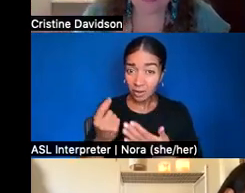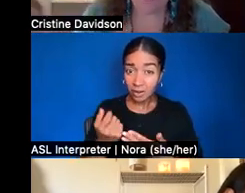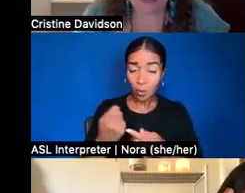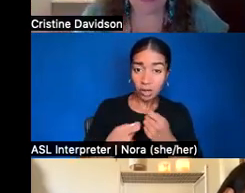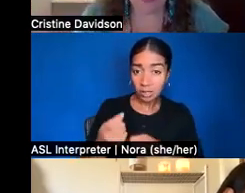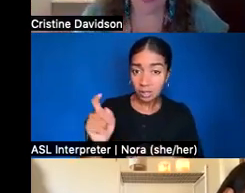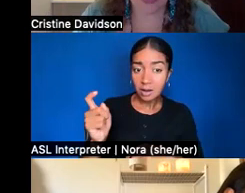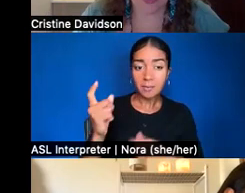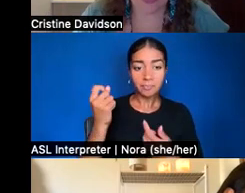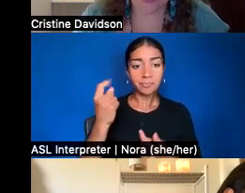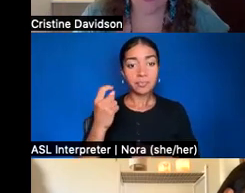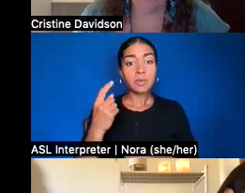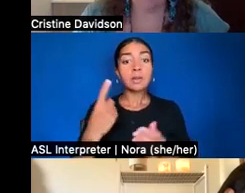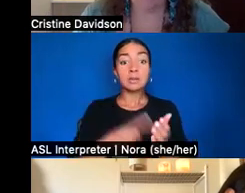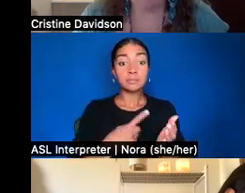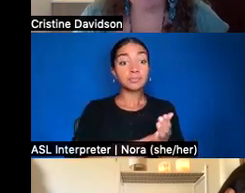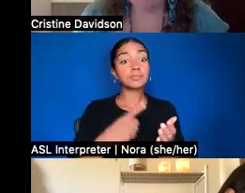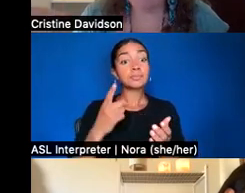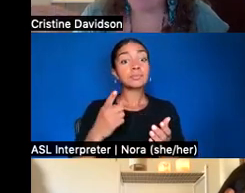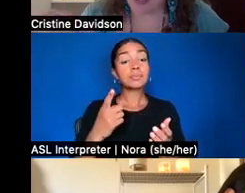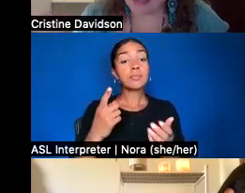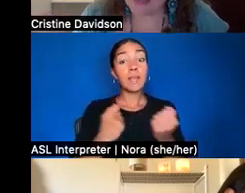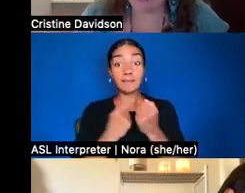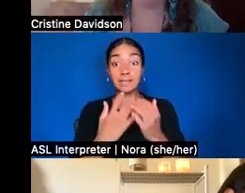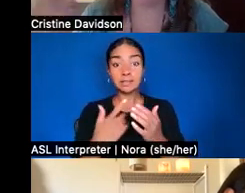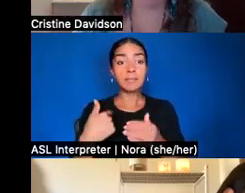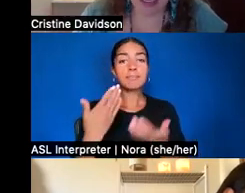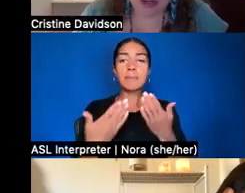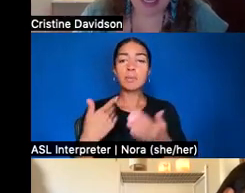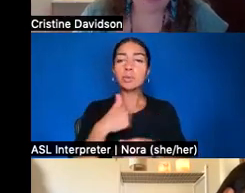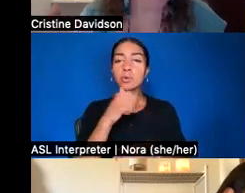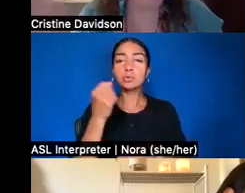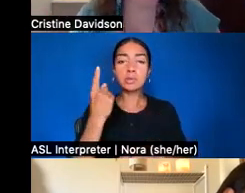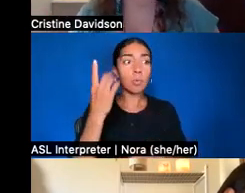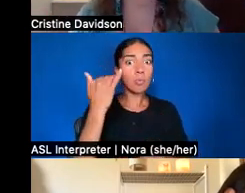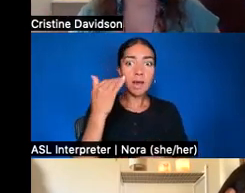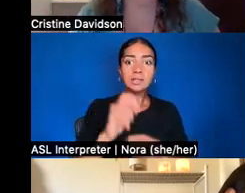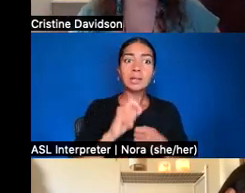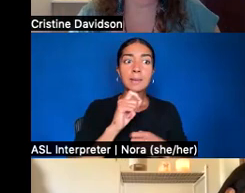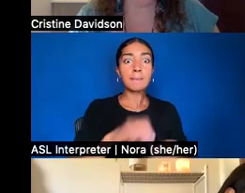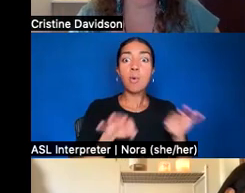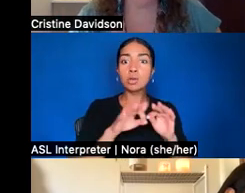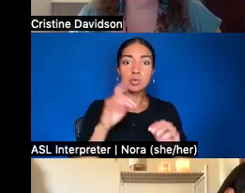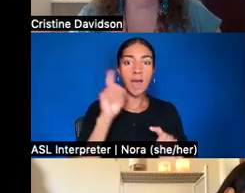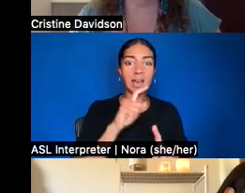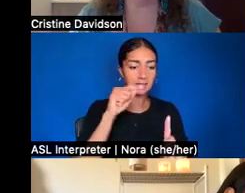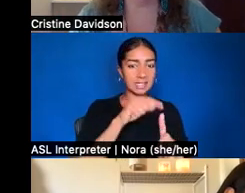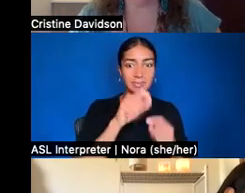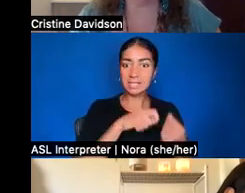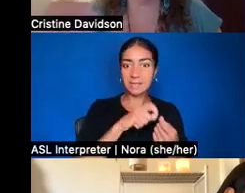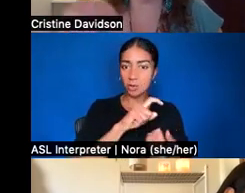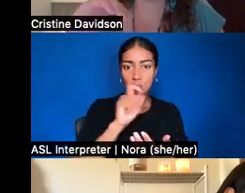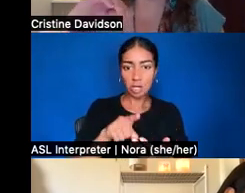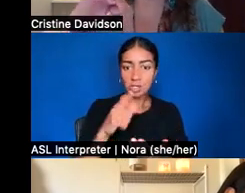to ask a particular question. But once you ask and get clarity, maybe you find that they're asking it because it's